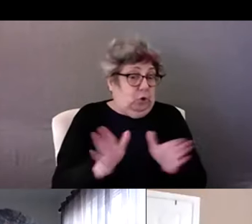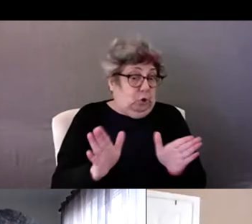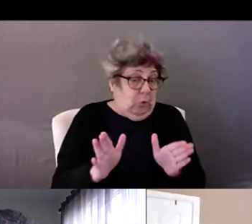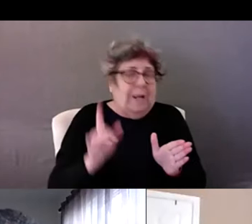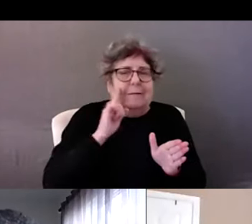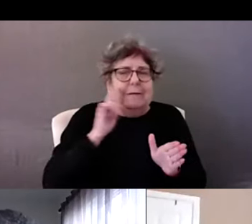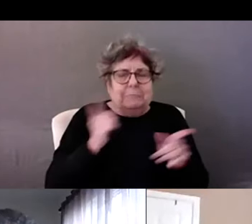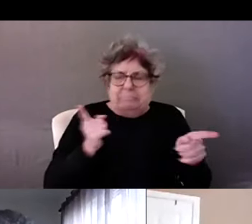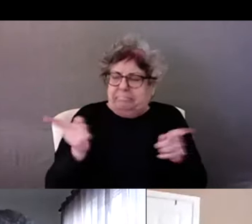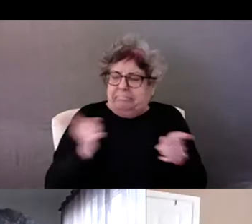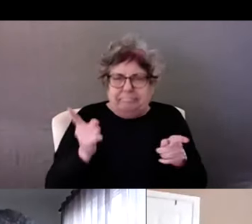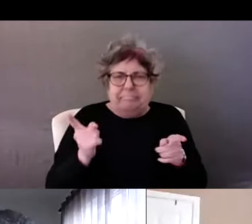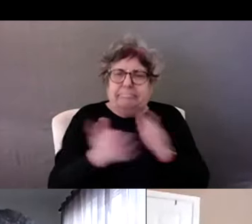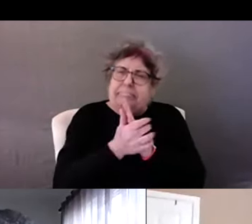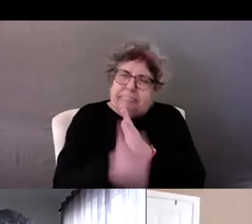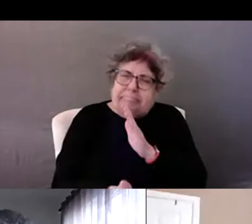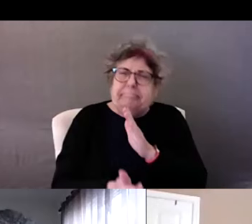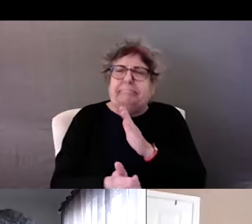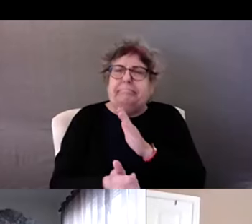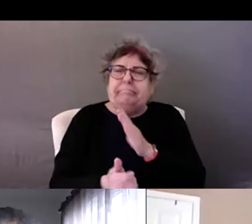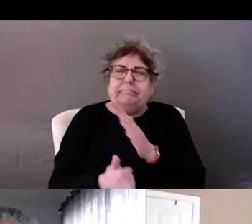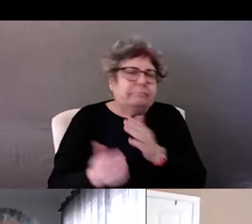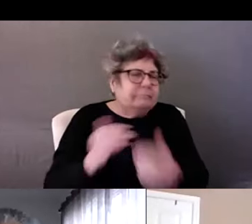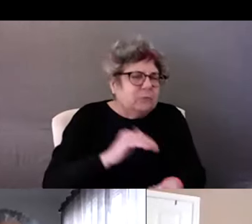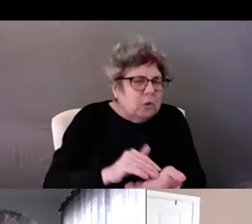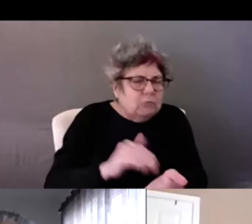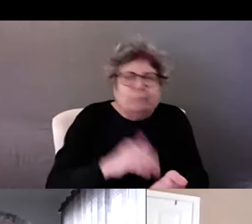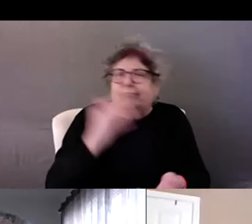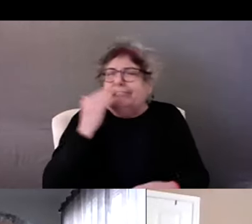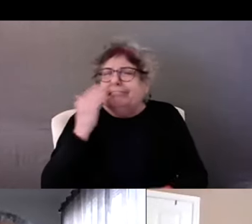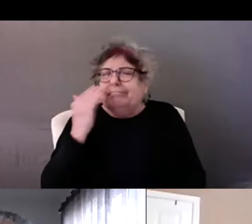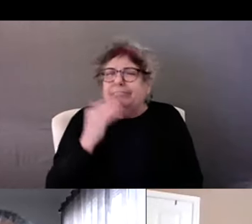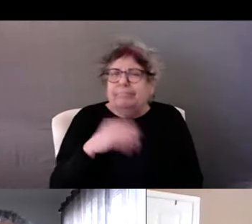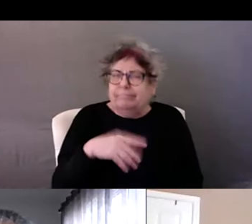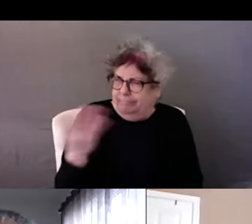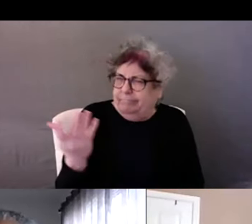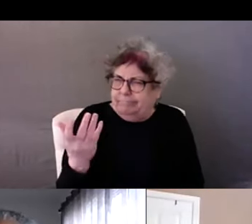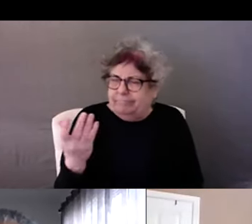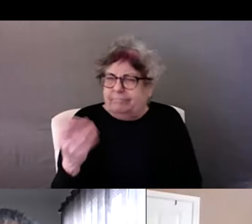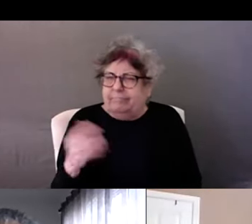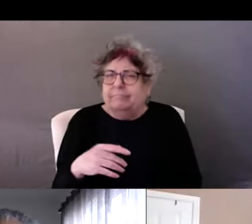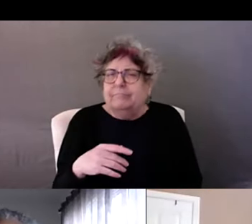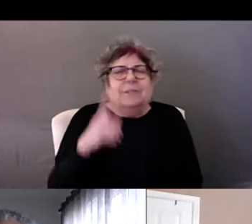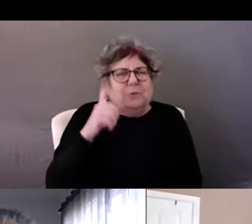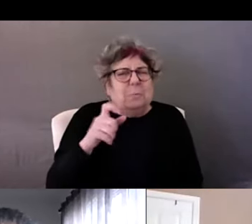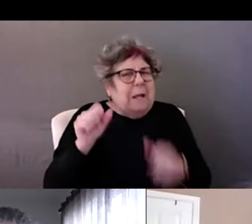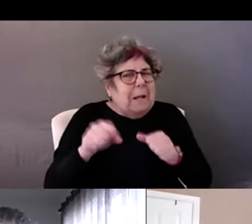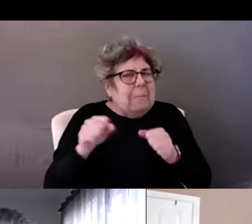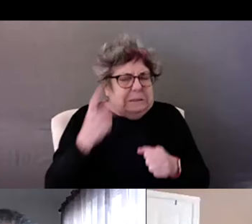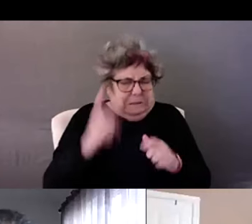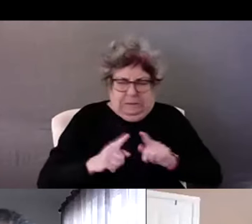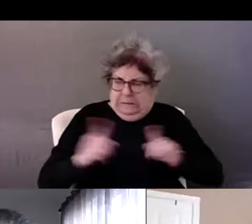a competent physician, a family practitioner, internist, or, you know, should be able to distinguish them relatively easily in most